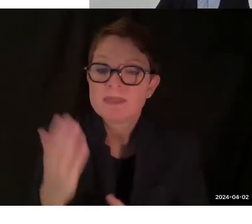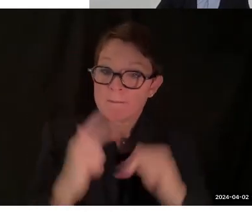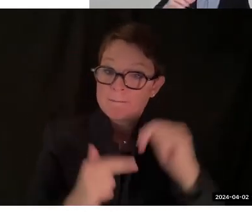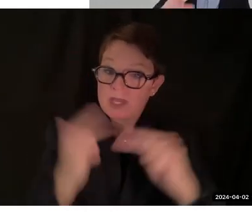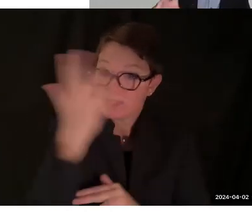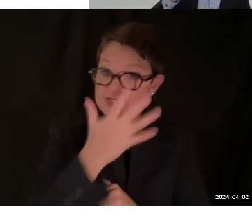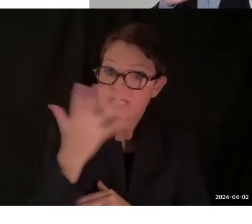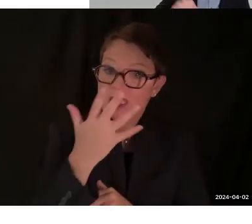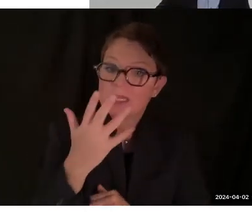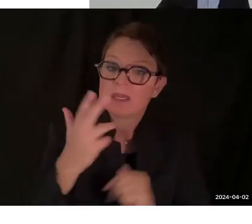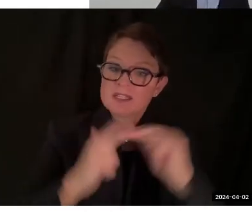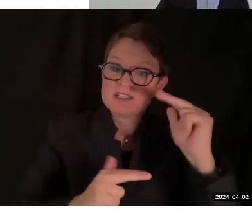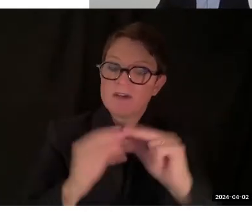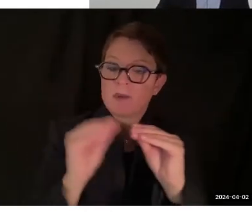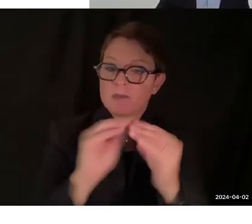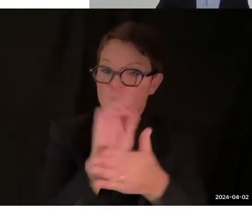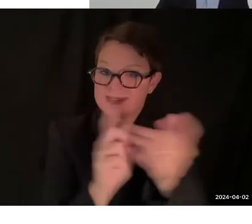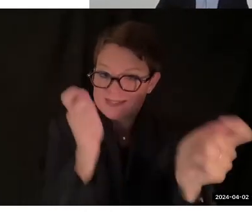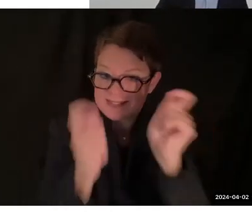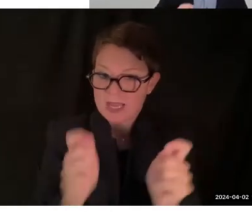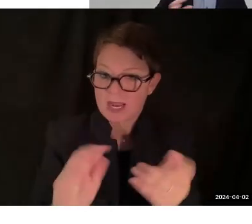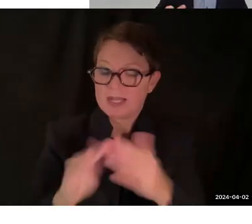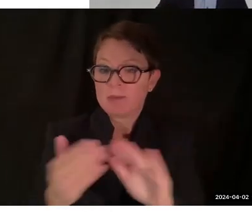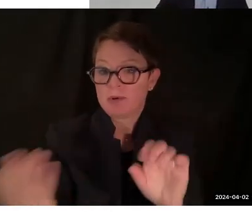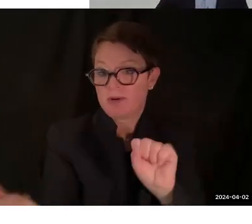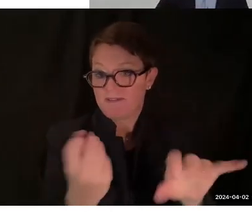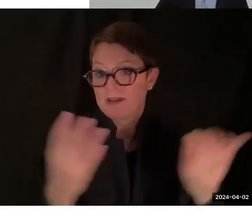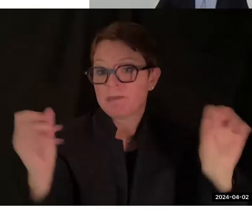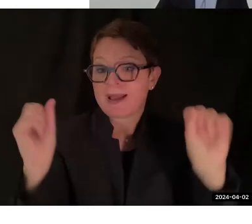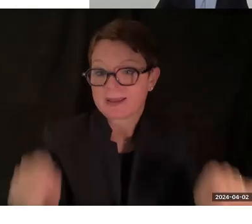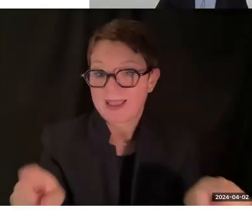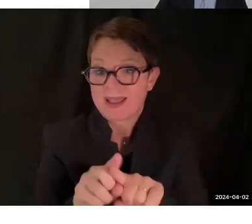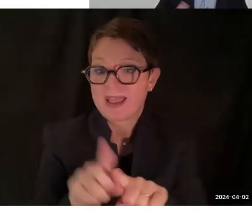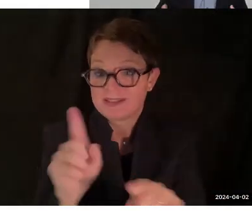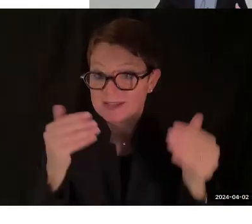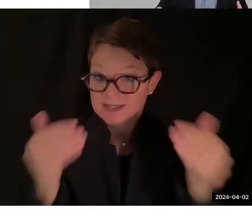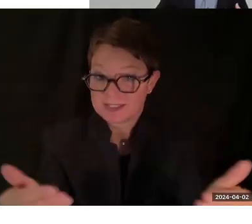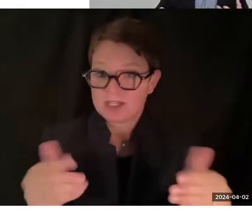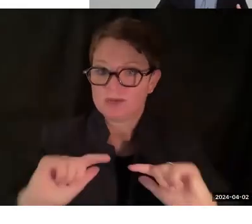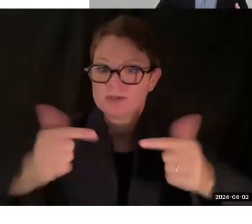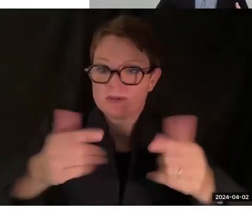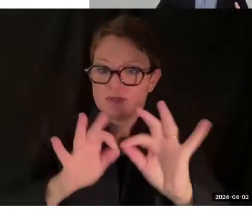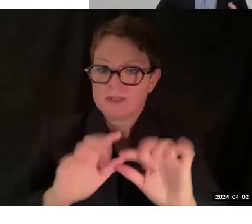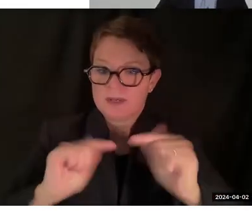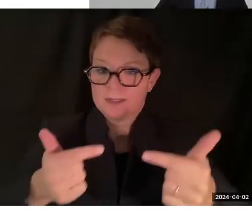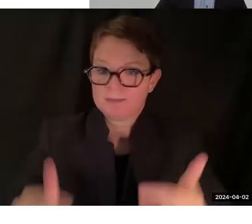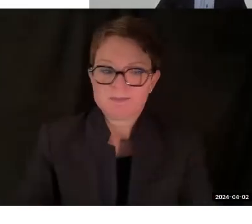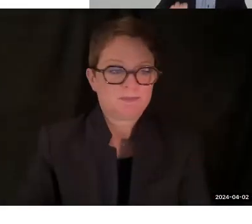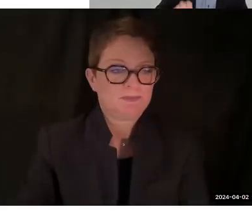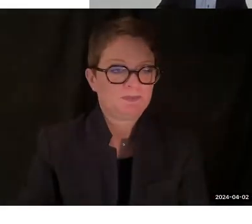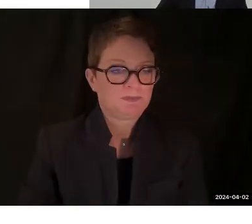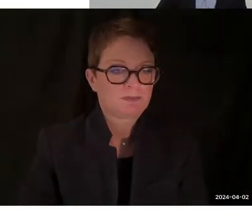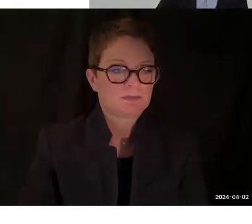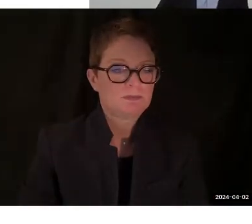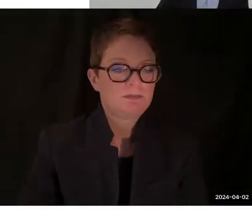definitely develop with further design and community feedback as this proceeds further. Next